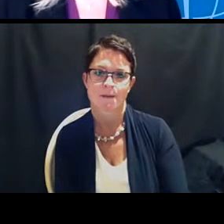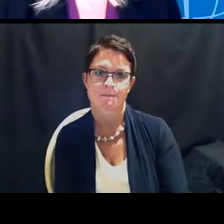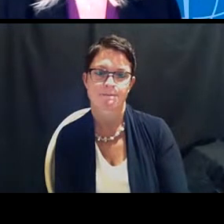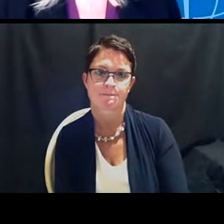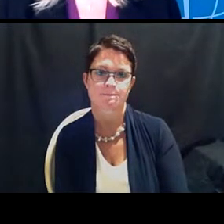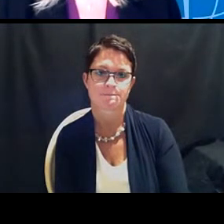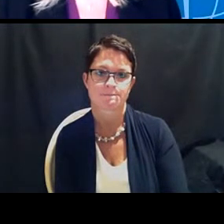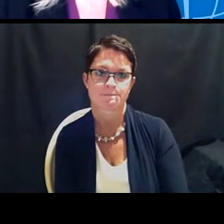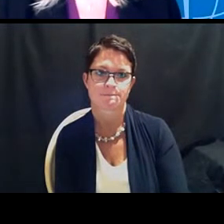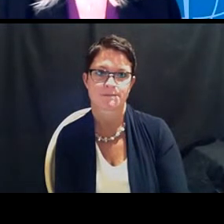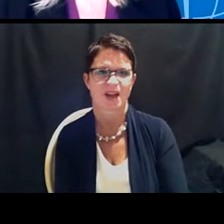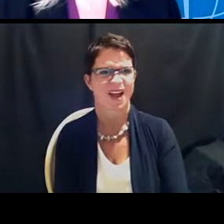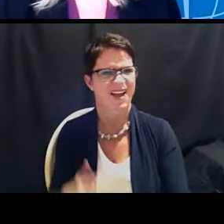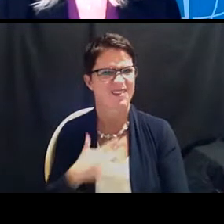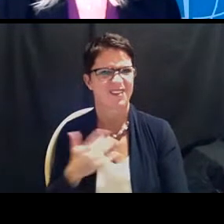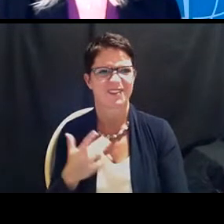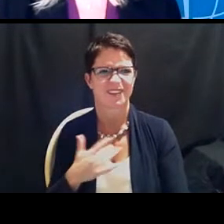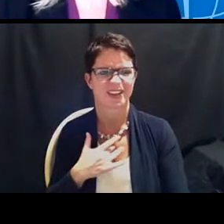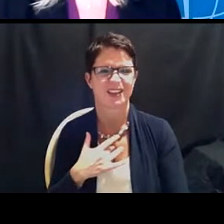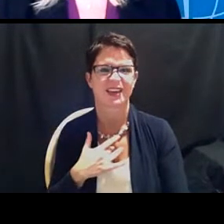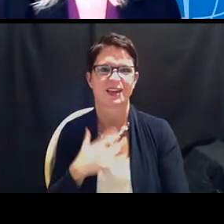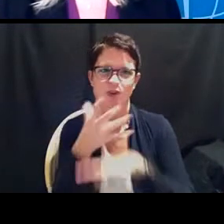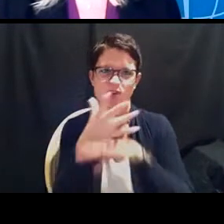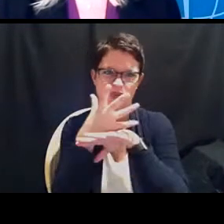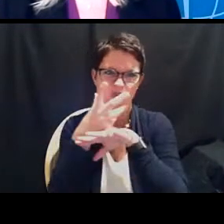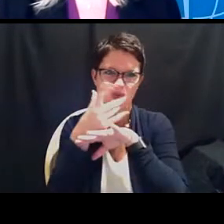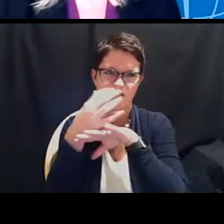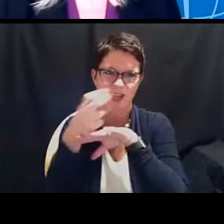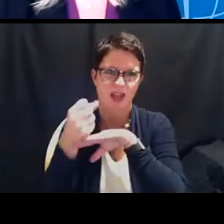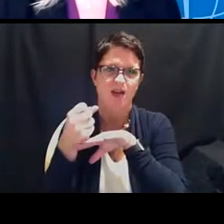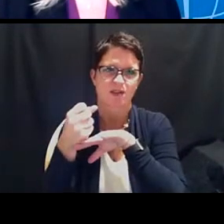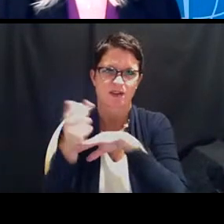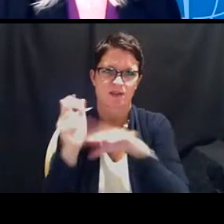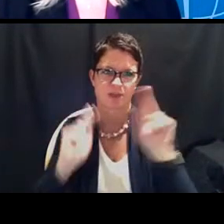I get the feeling this is starting to run down.